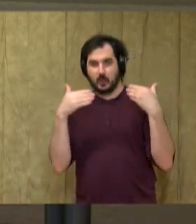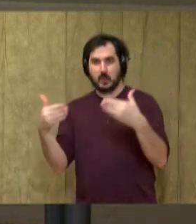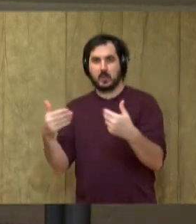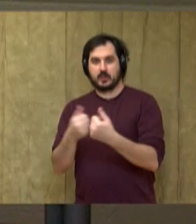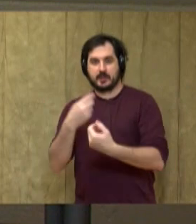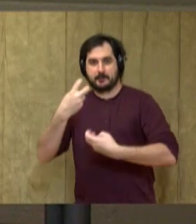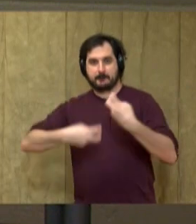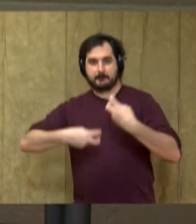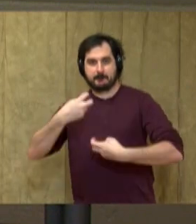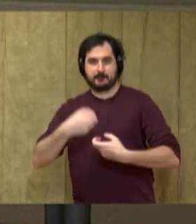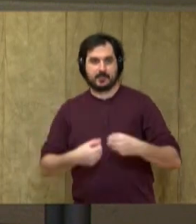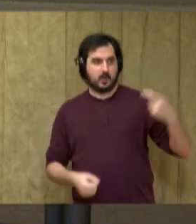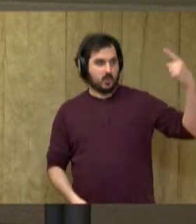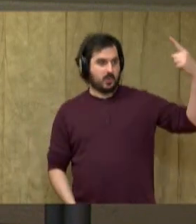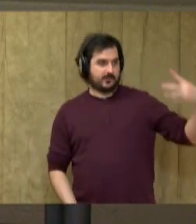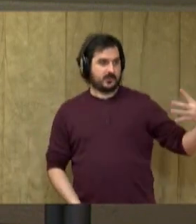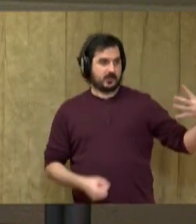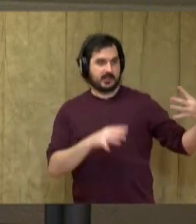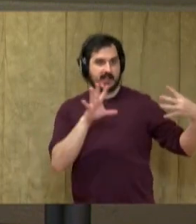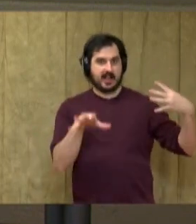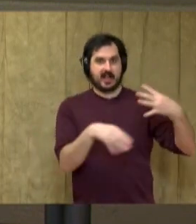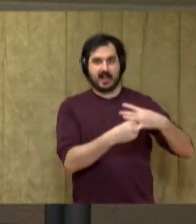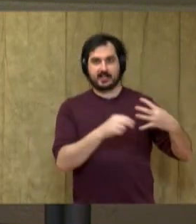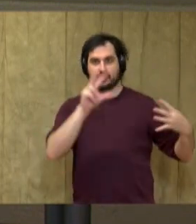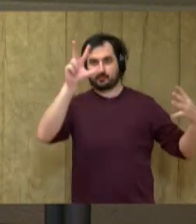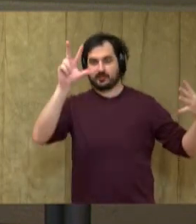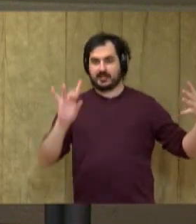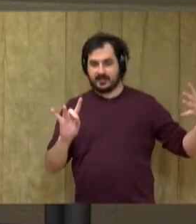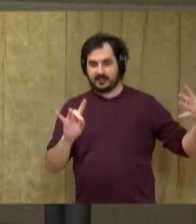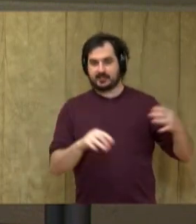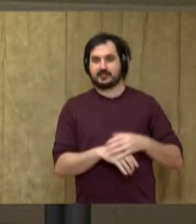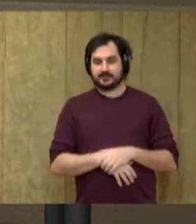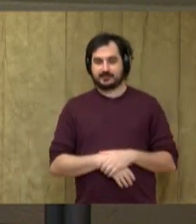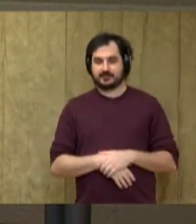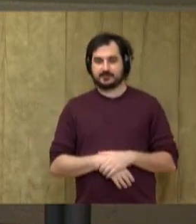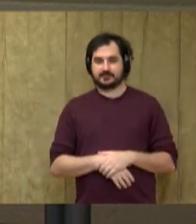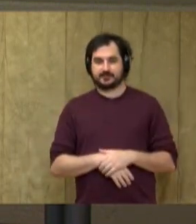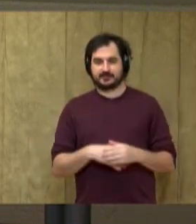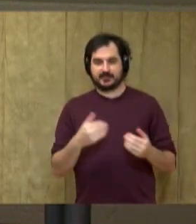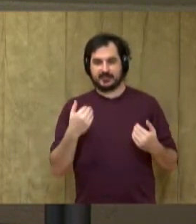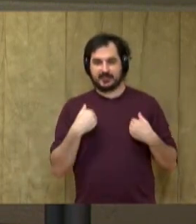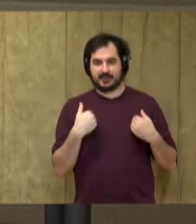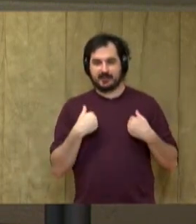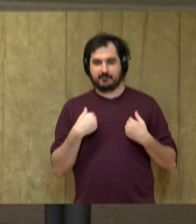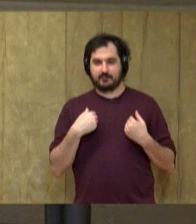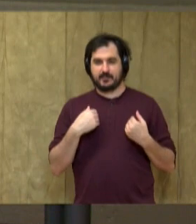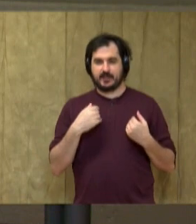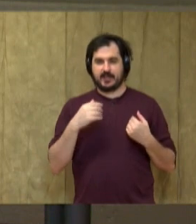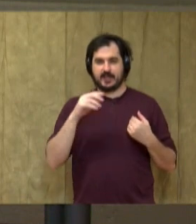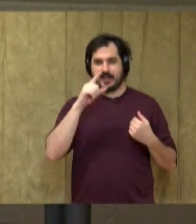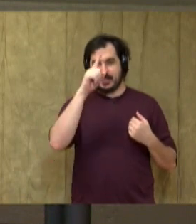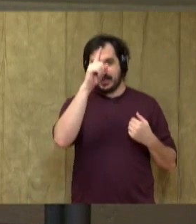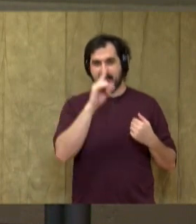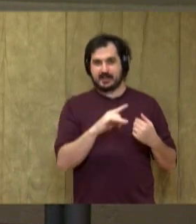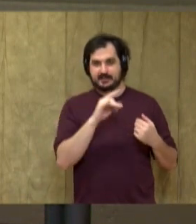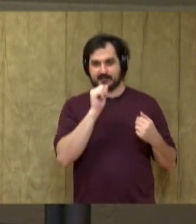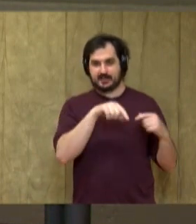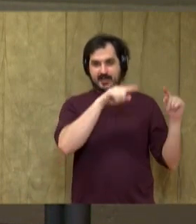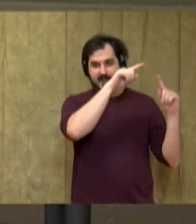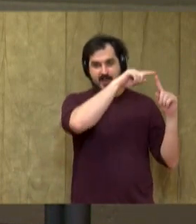have 1/4 plus 3/8. So I have my 8ths here, so I can go 1/8,